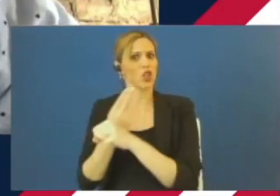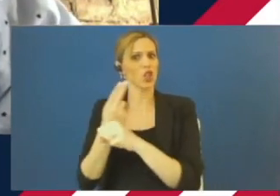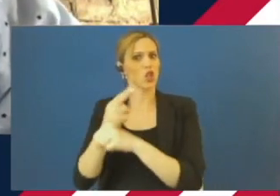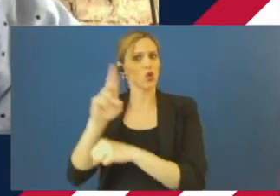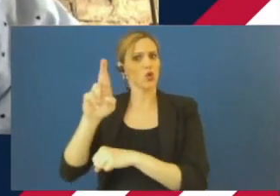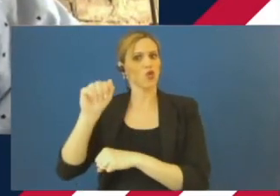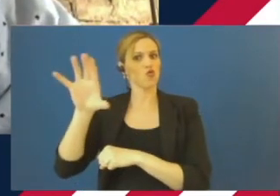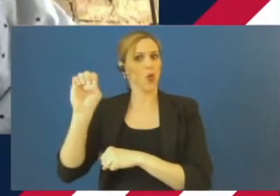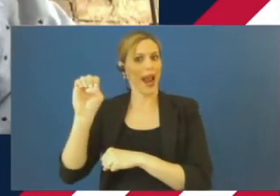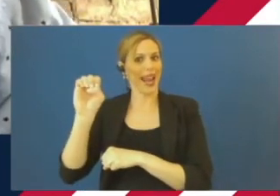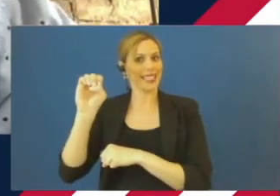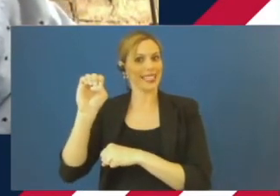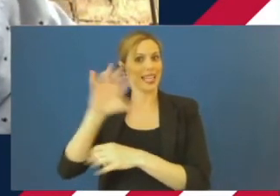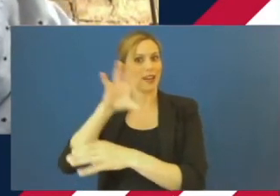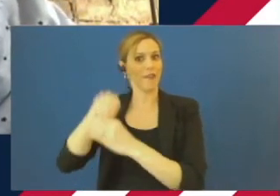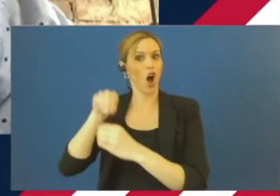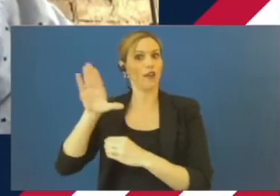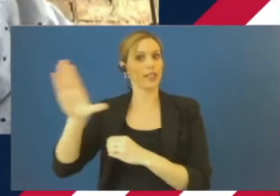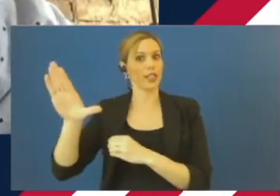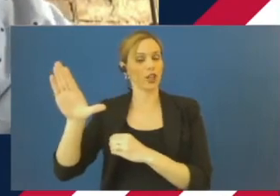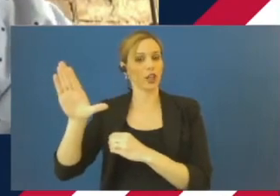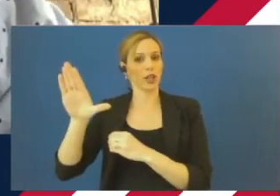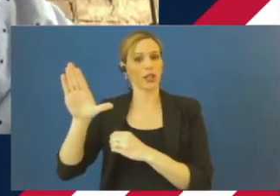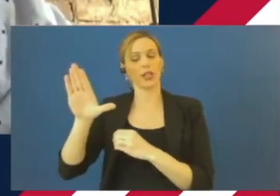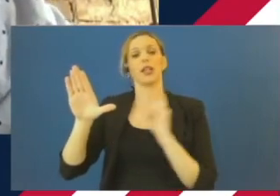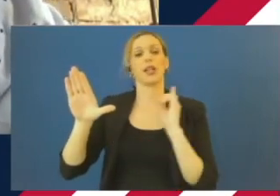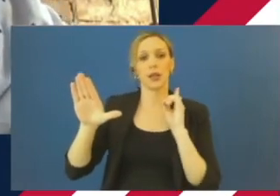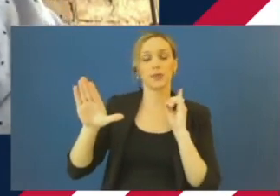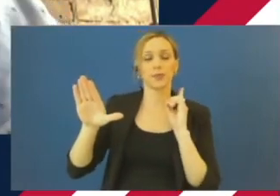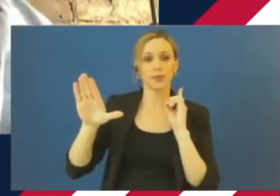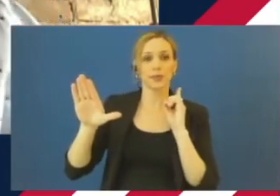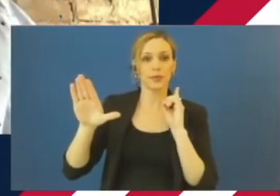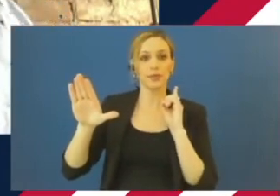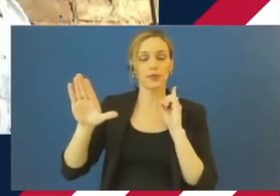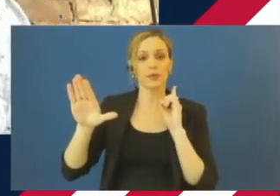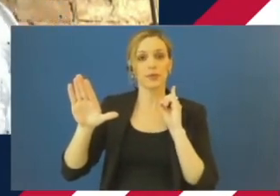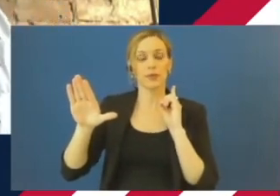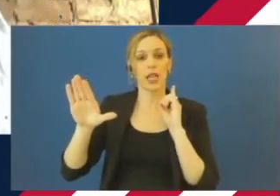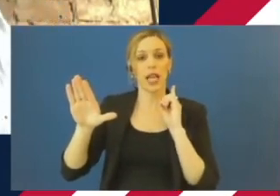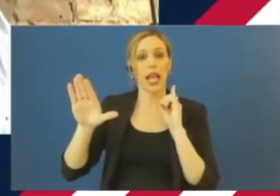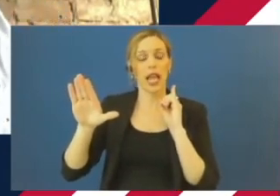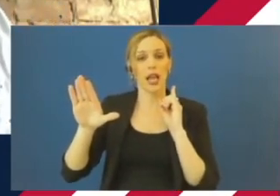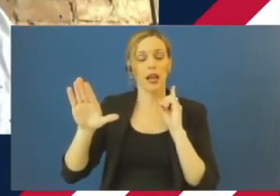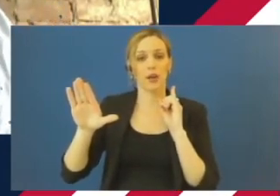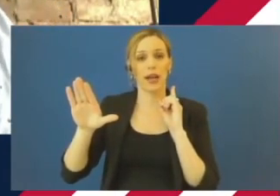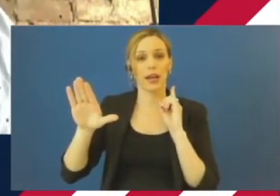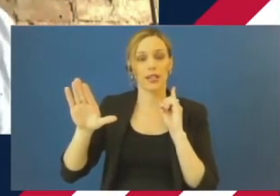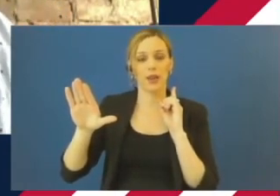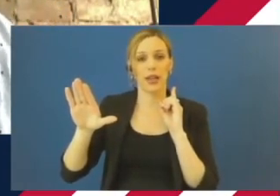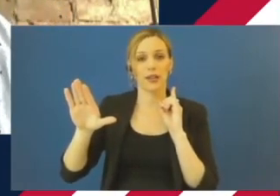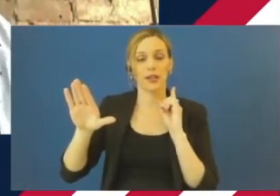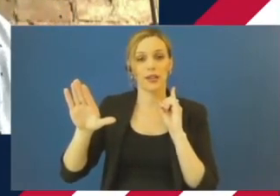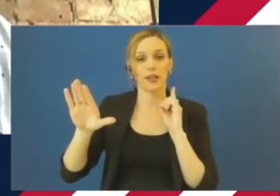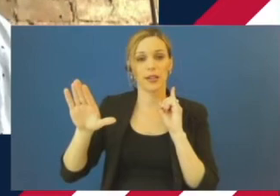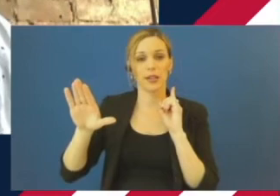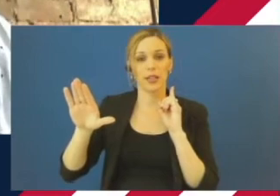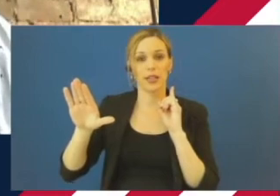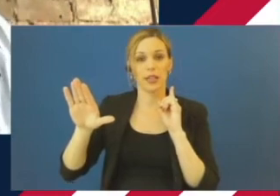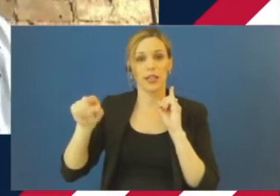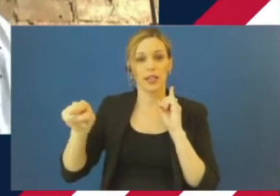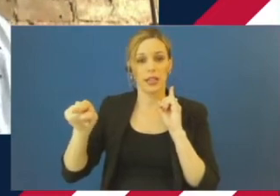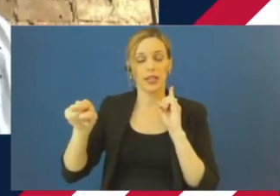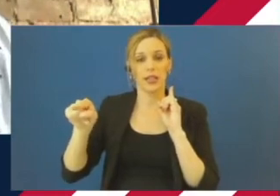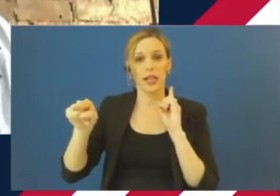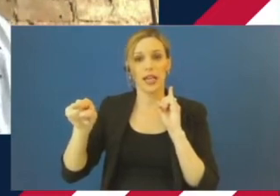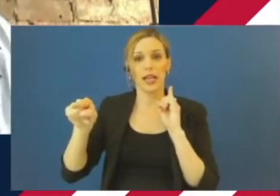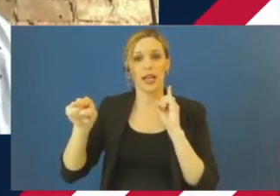were surprised that this could happen in a liberal city like New York, or that a well-educated woman who considers herself a liberal could so easily resort to